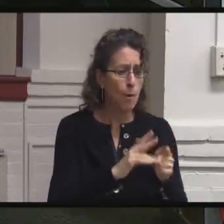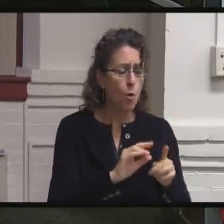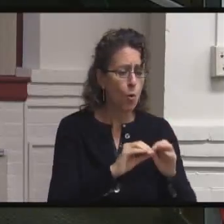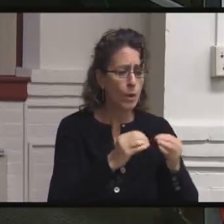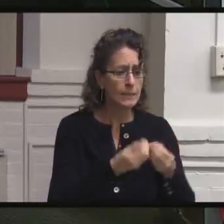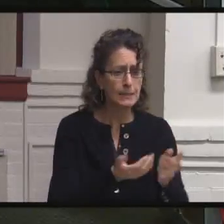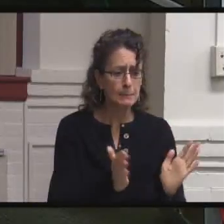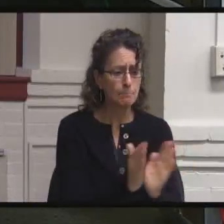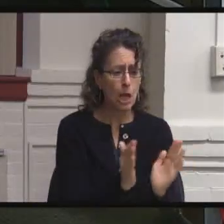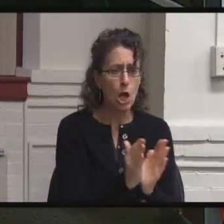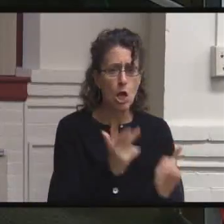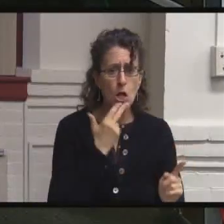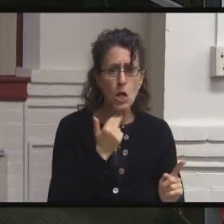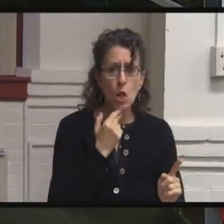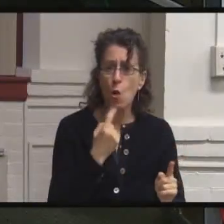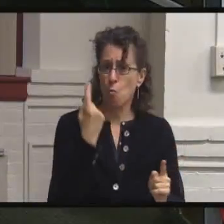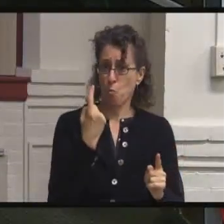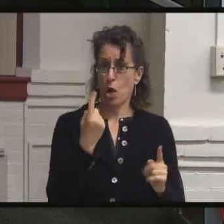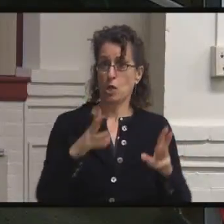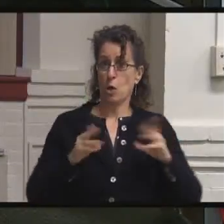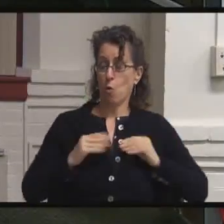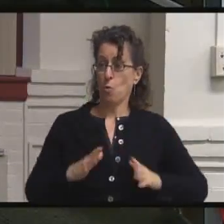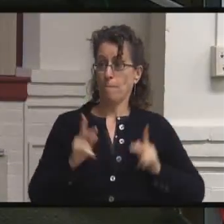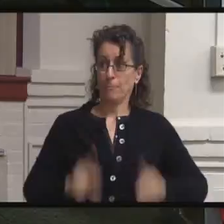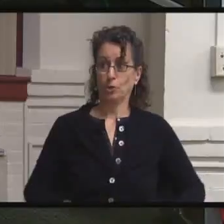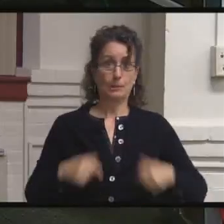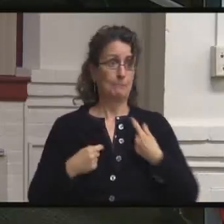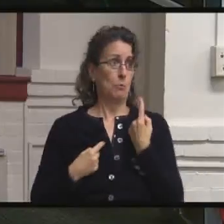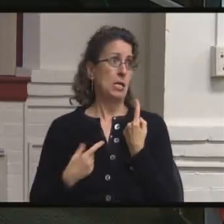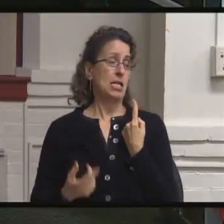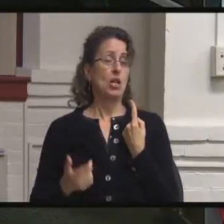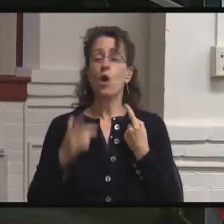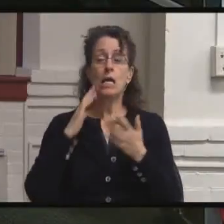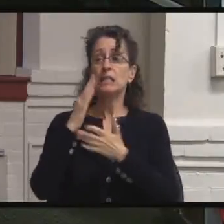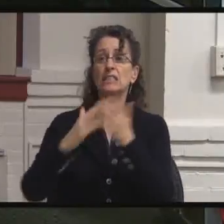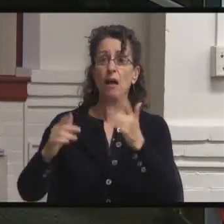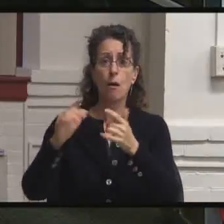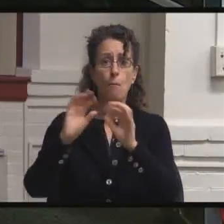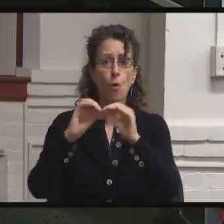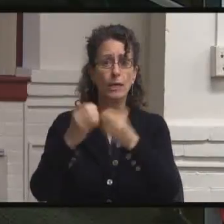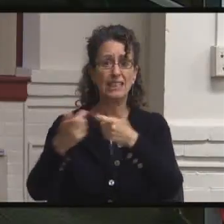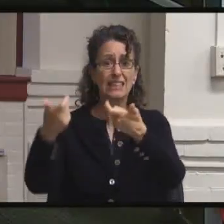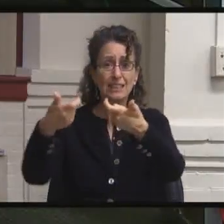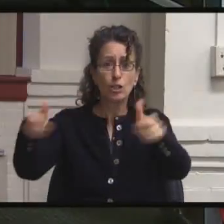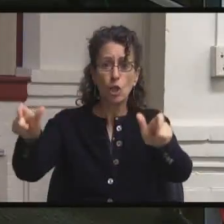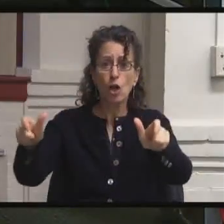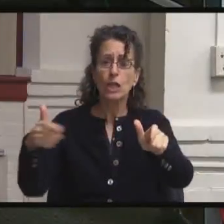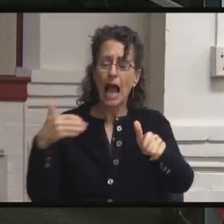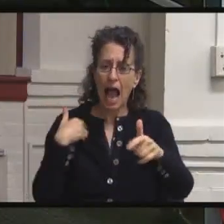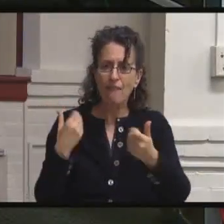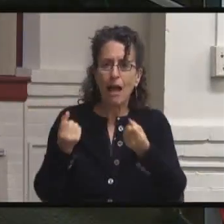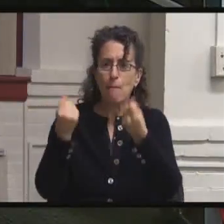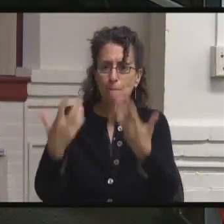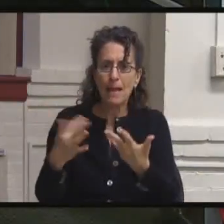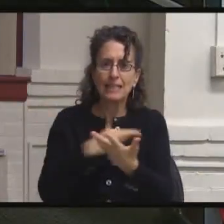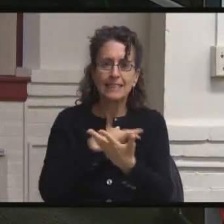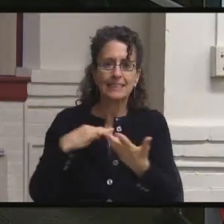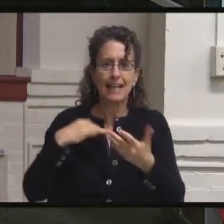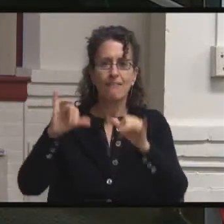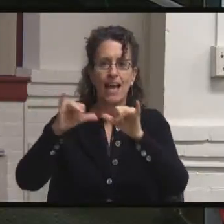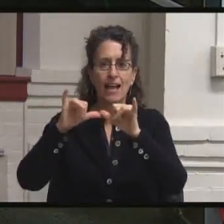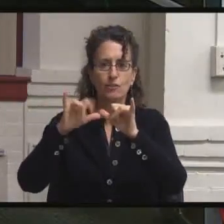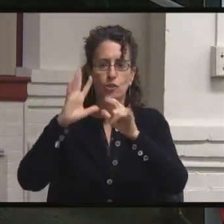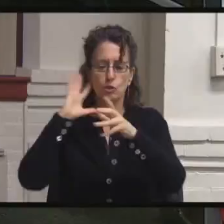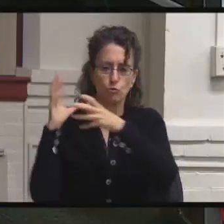organizations, sole proprietors that responded, to very large organizations with, you know, teams of engineers that could be